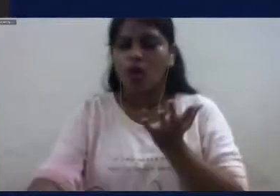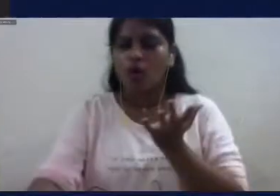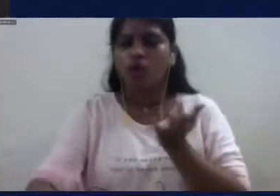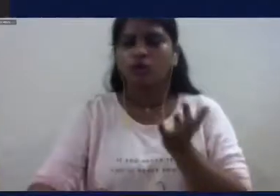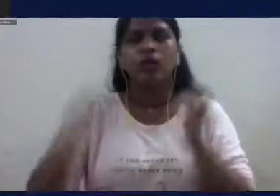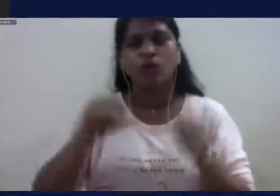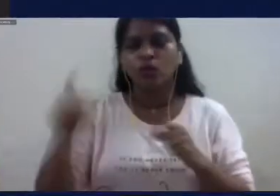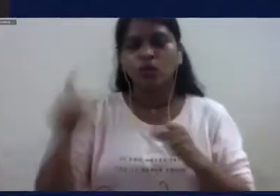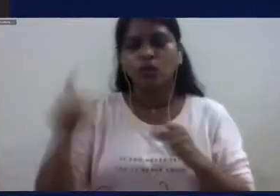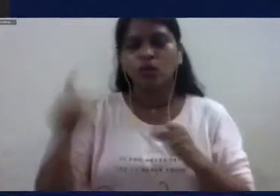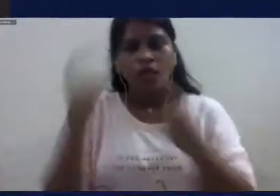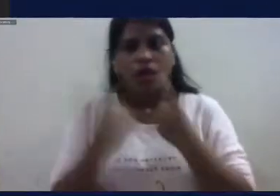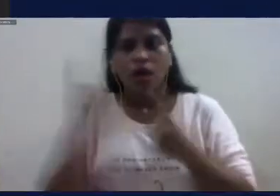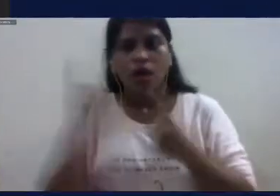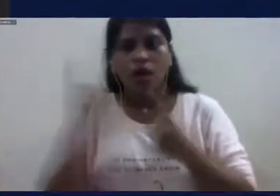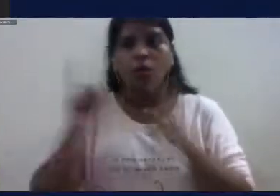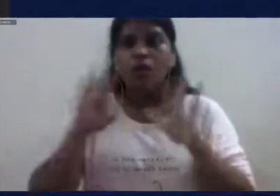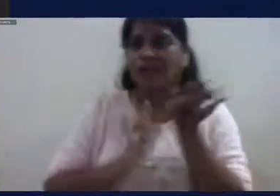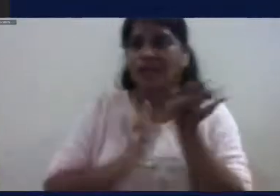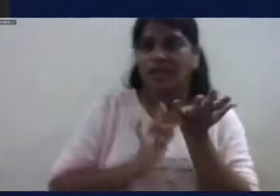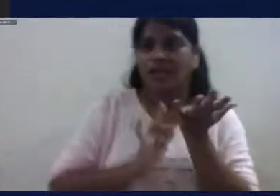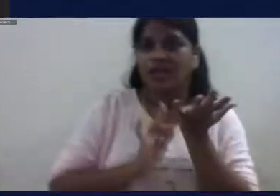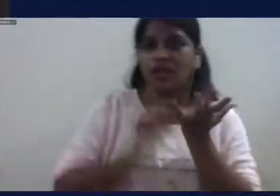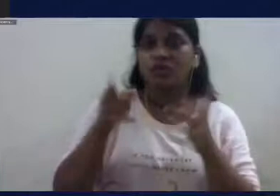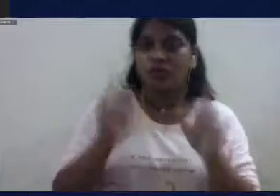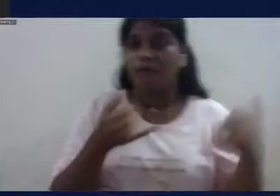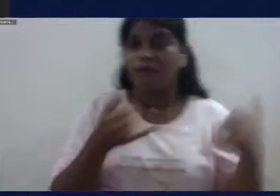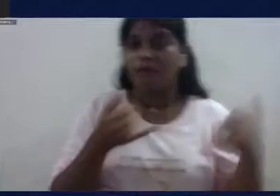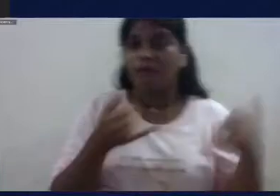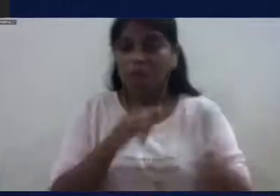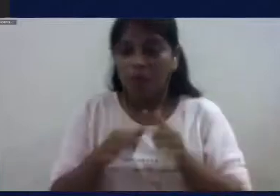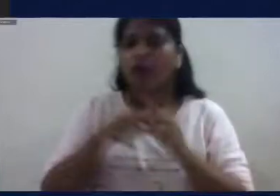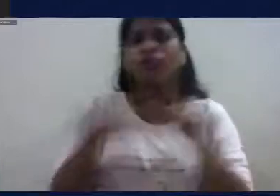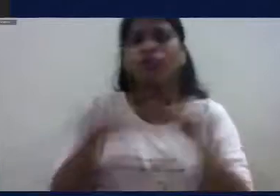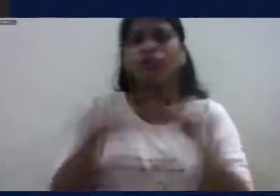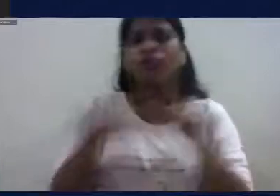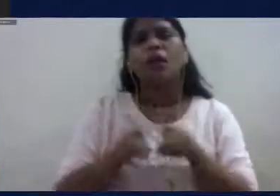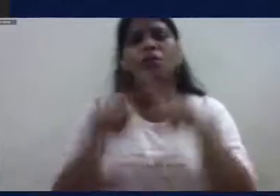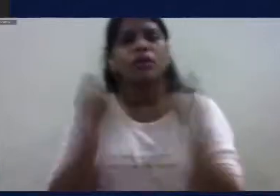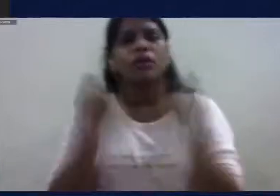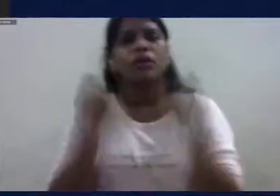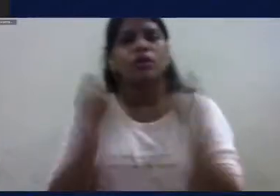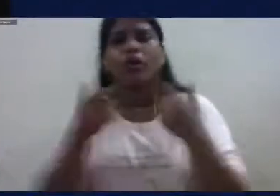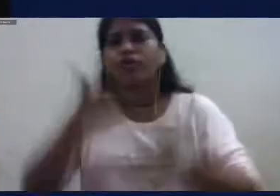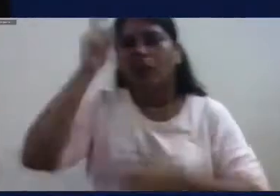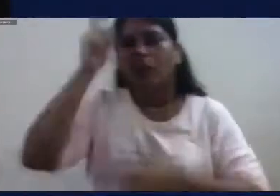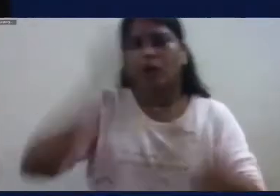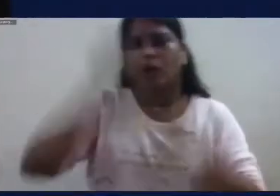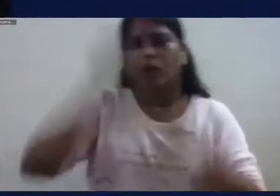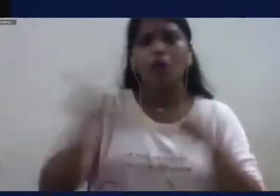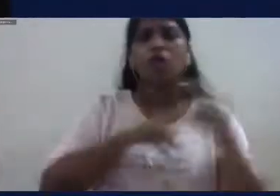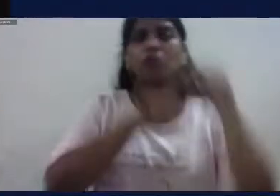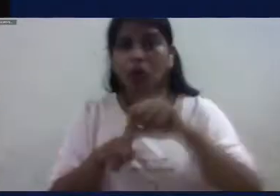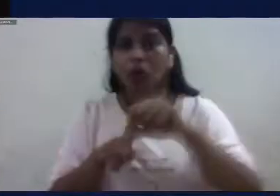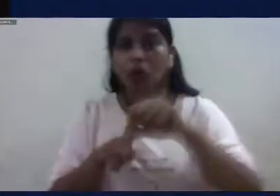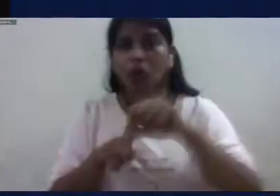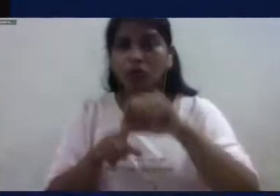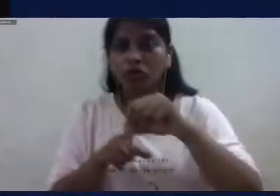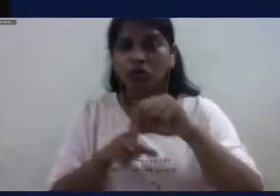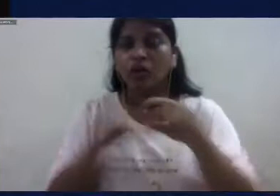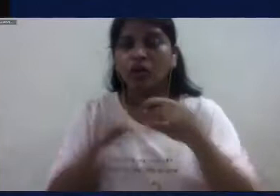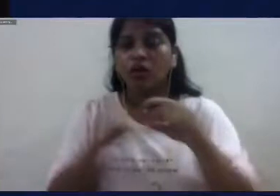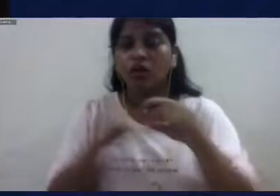also think about how we can have technology played in the same team as human beings? And that's the question that